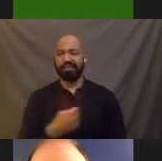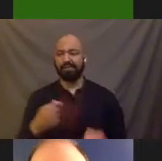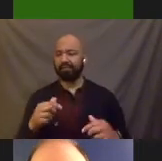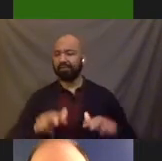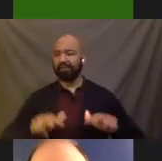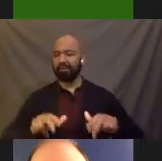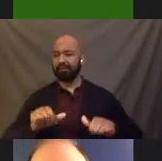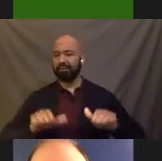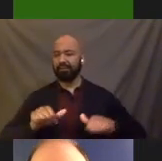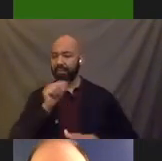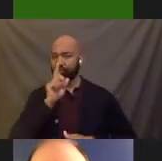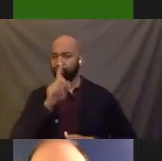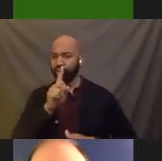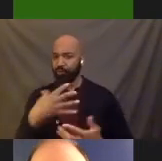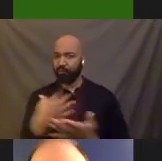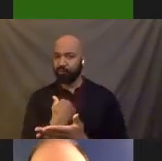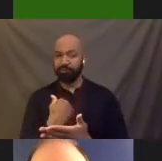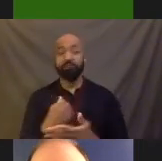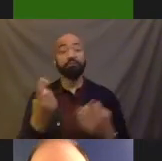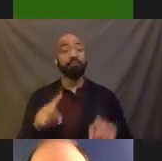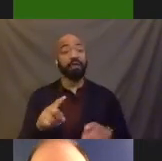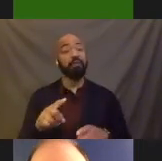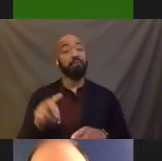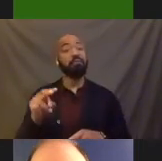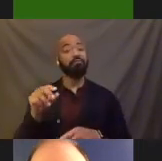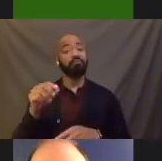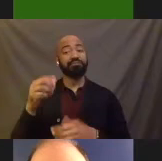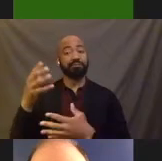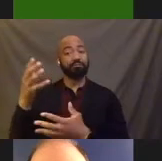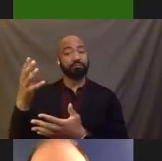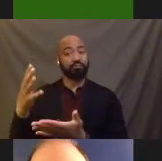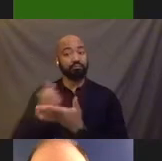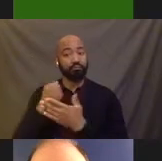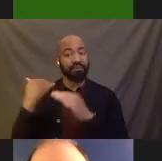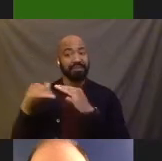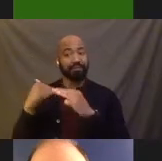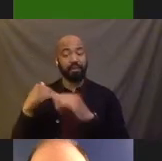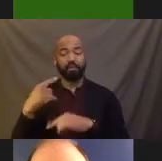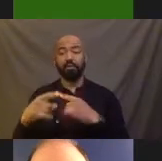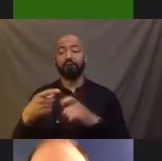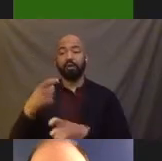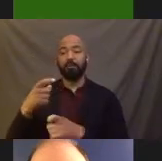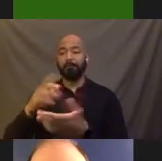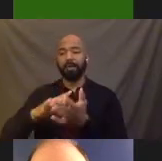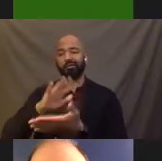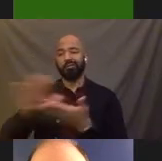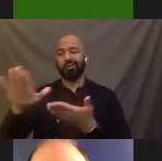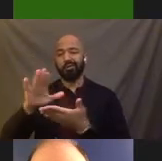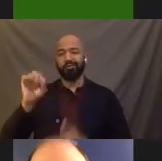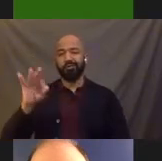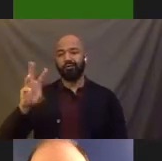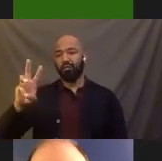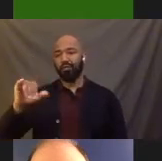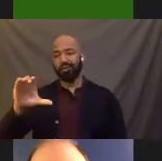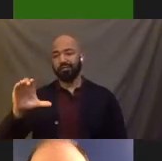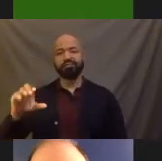And actually tonight, I just received another email from the medical college about how to talk to folks about the hesitancy.